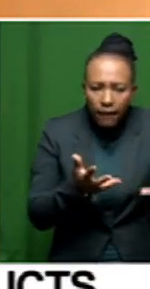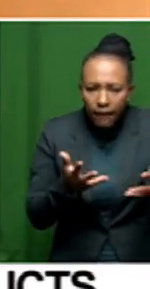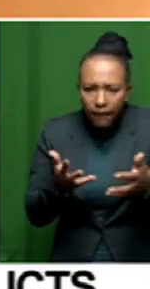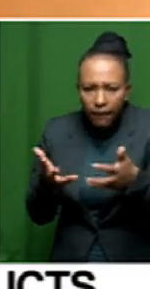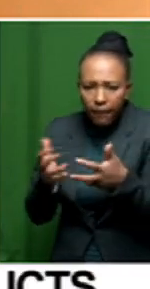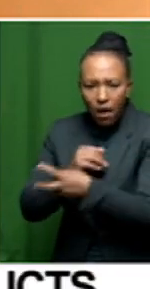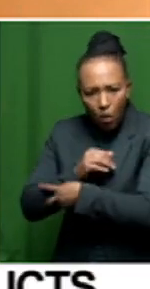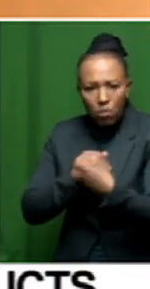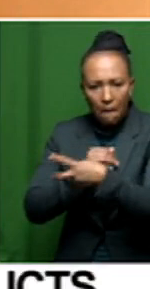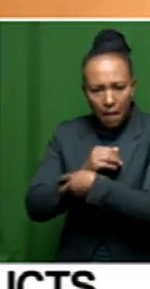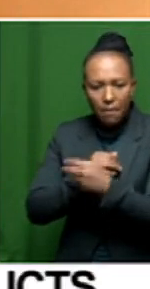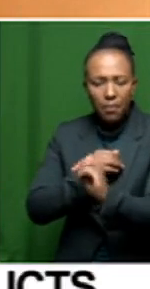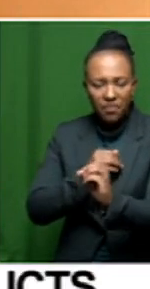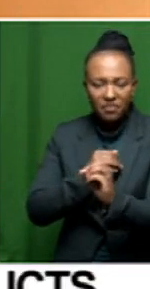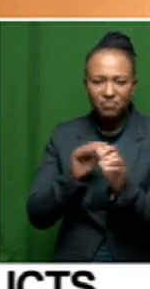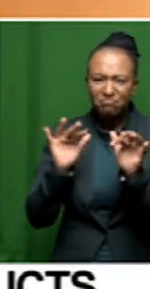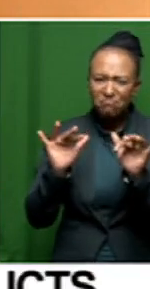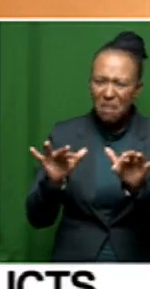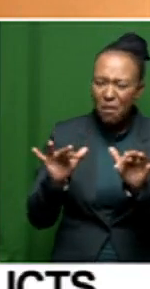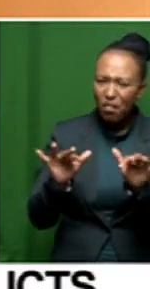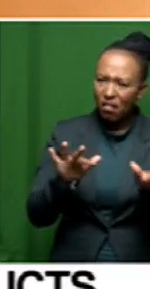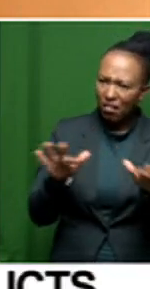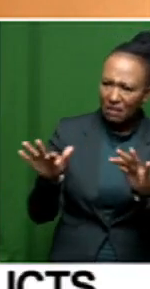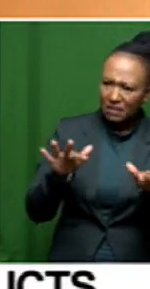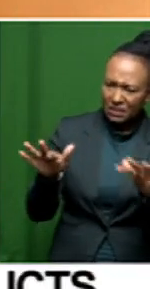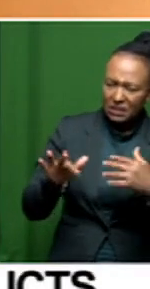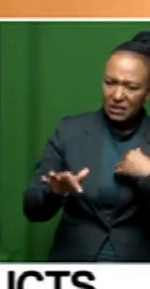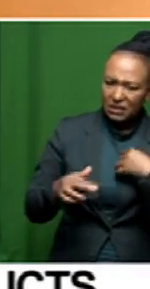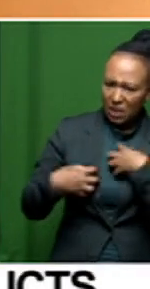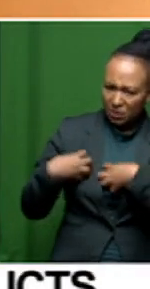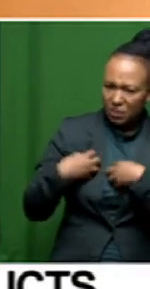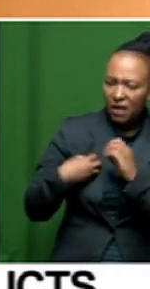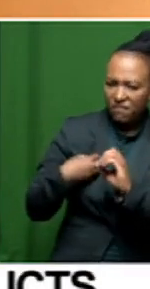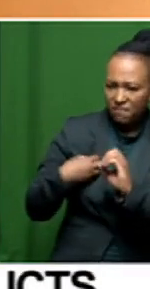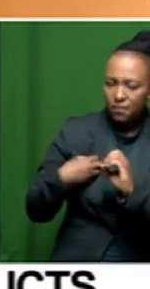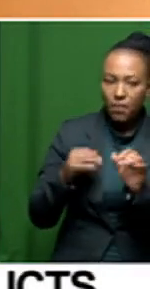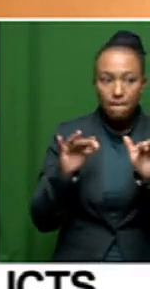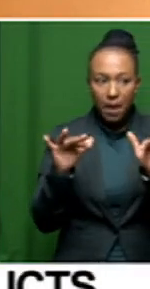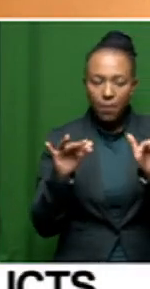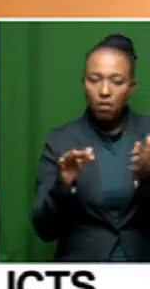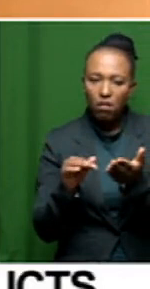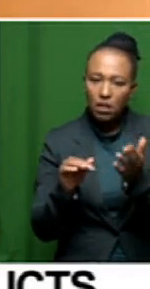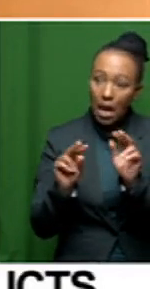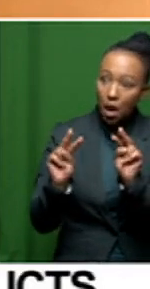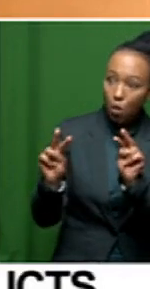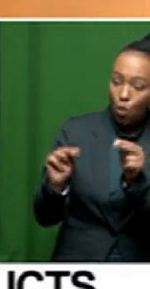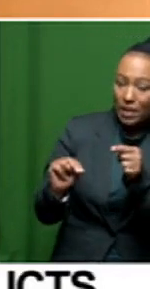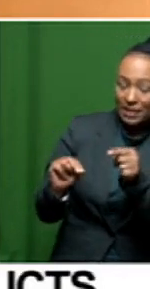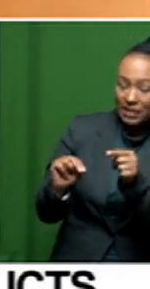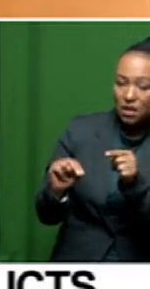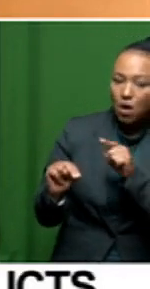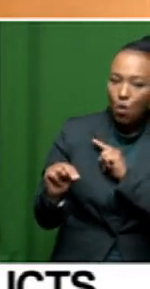are just some of the frustrations that the public is confronted with head on, Ms. Ngwenya, and the public is looking to you